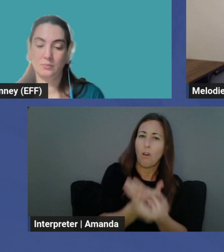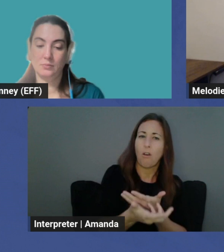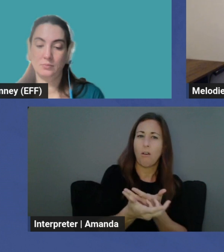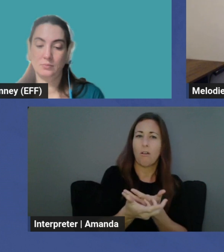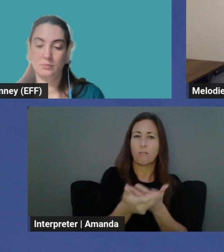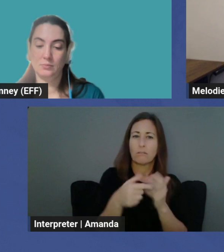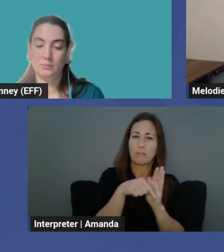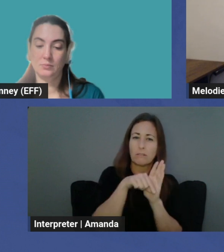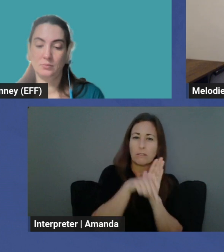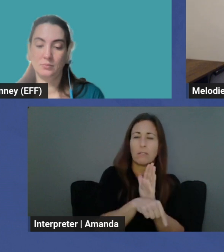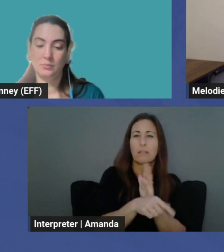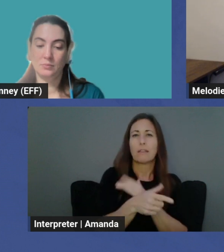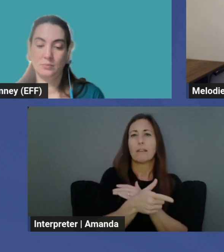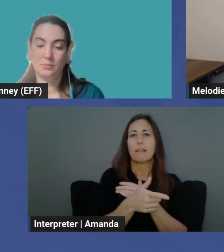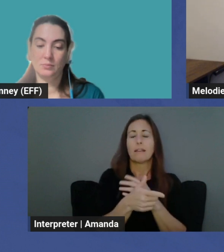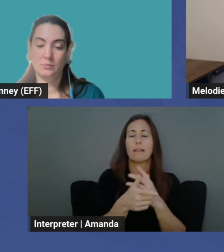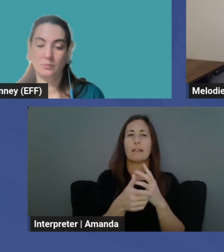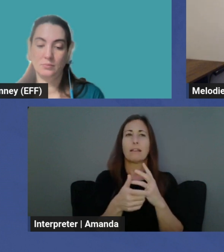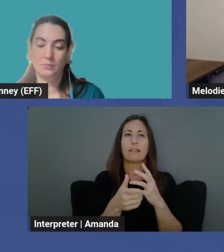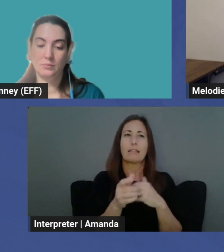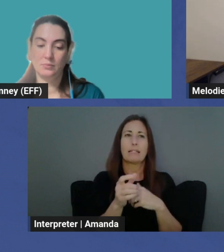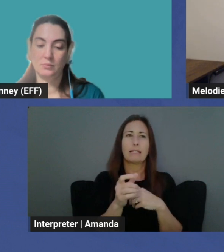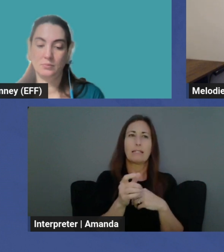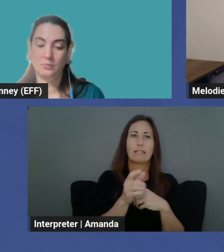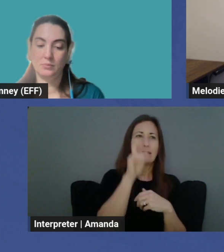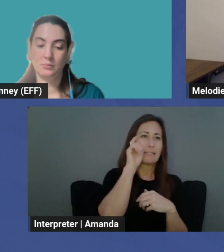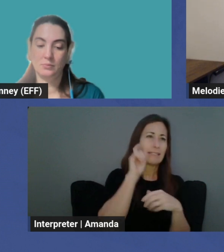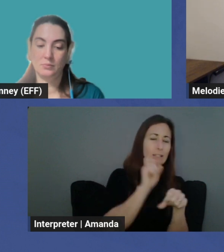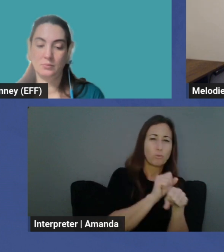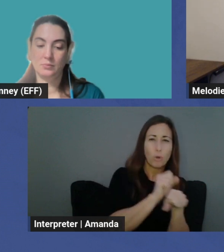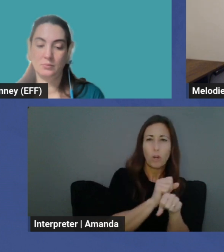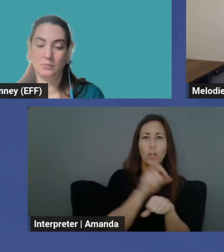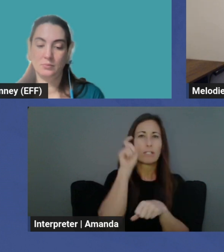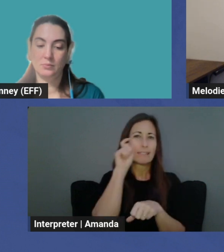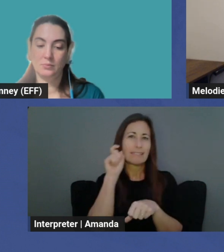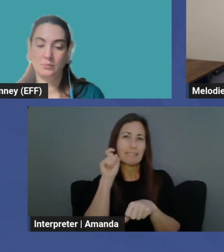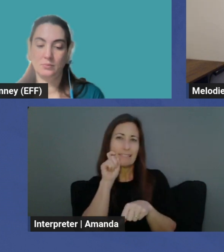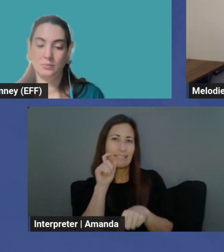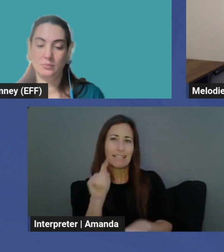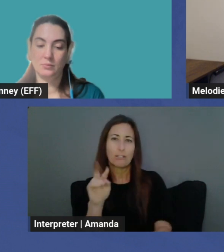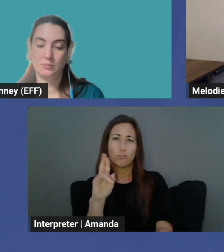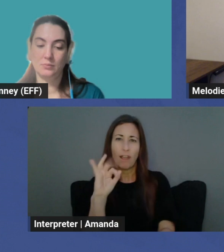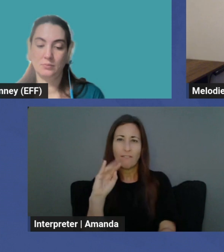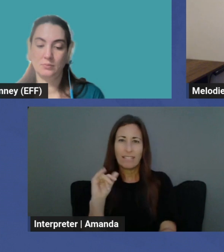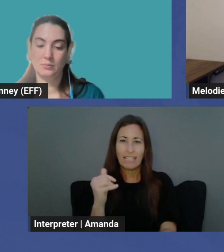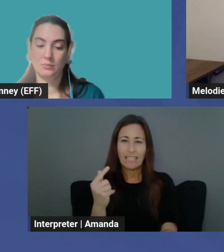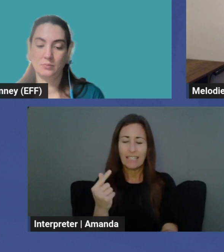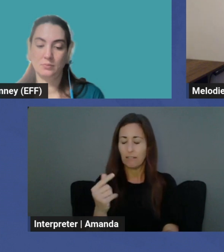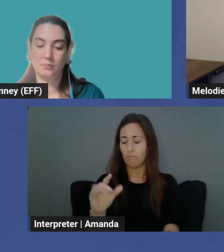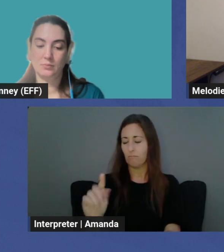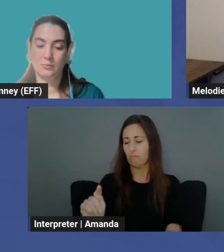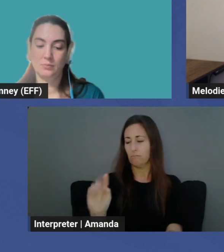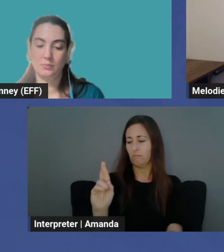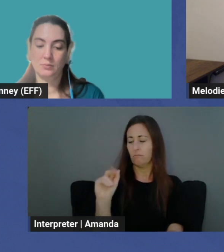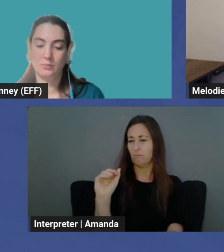conflation of sex work with sex trafficking and violence to continue to